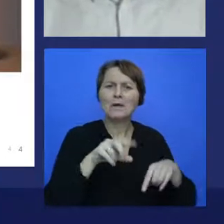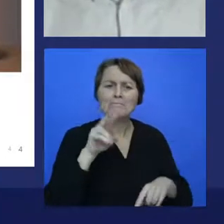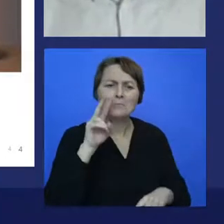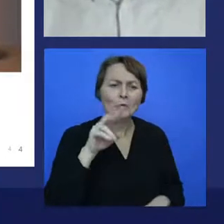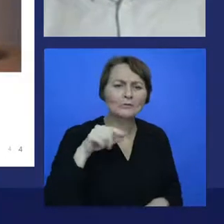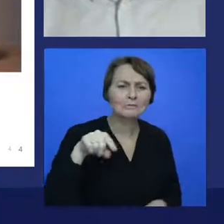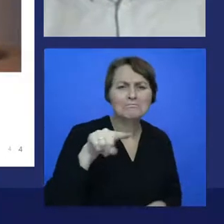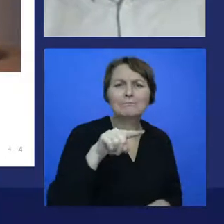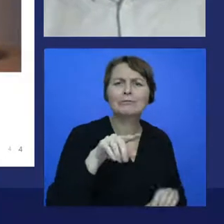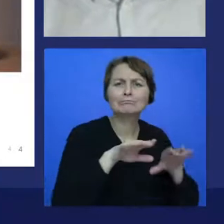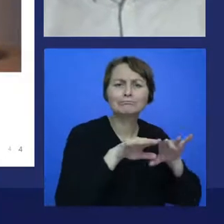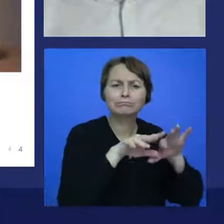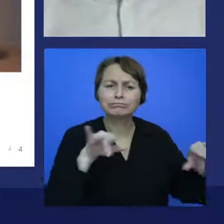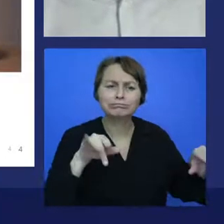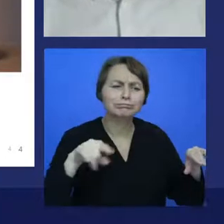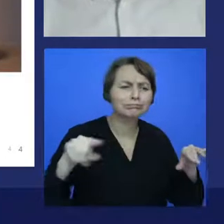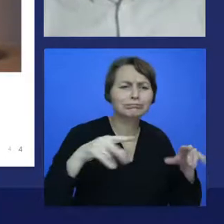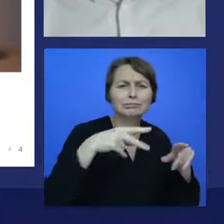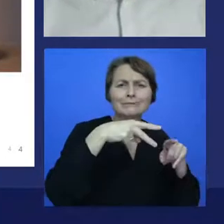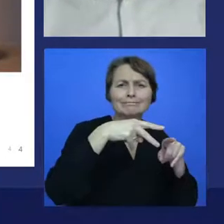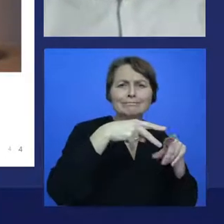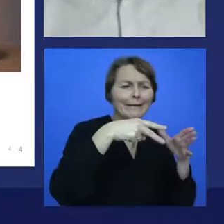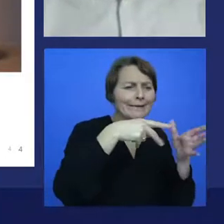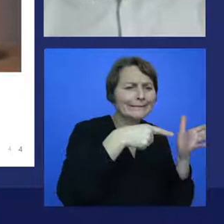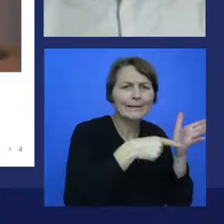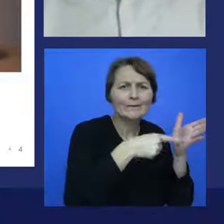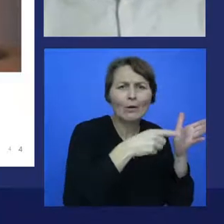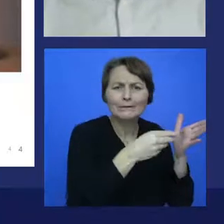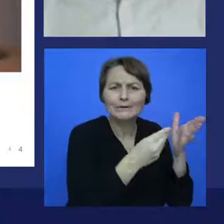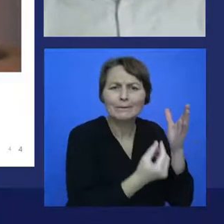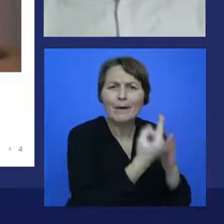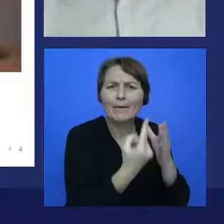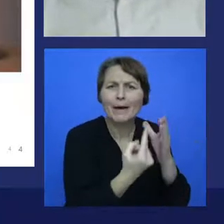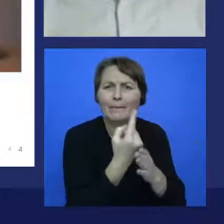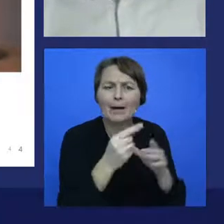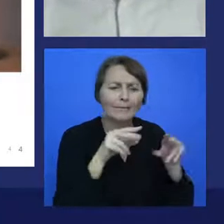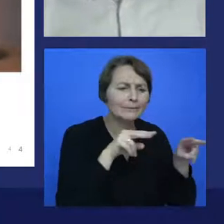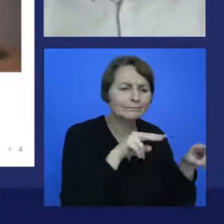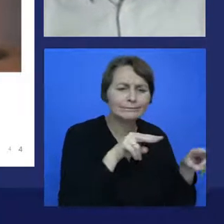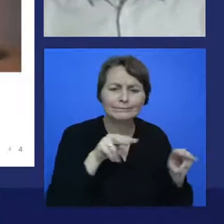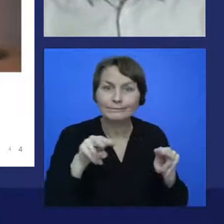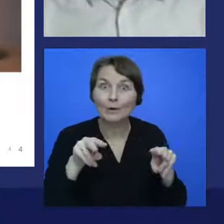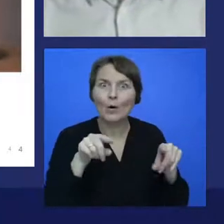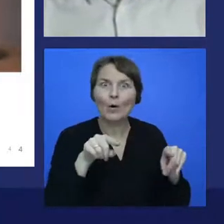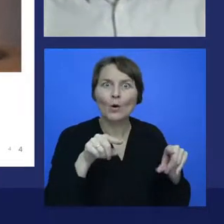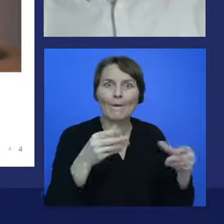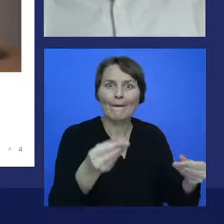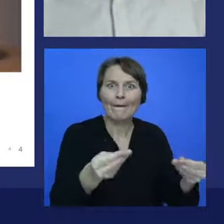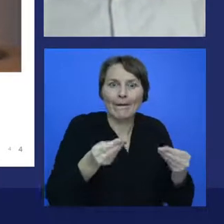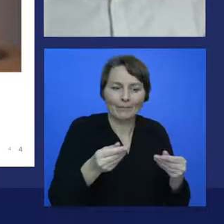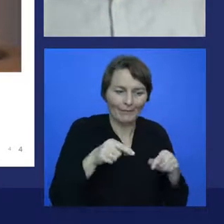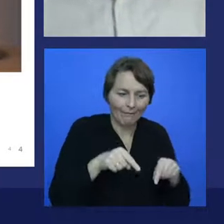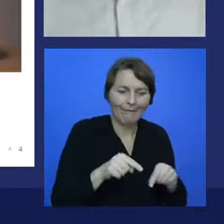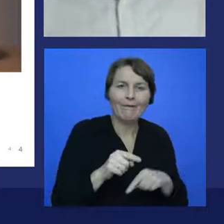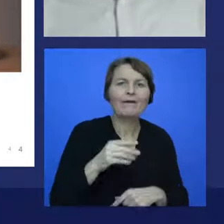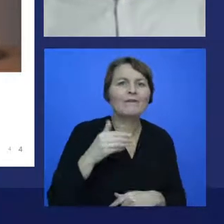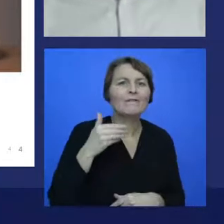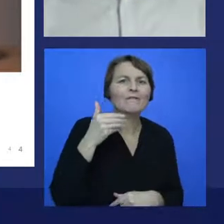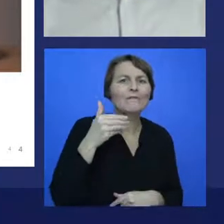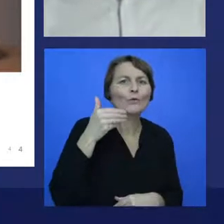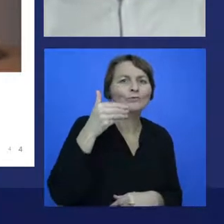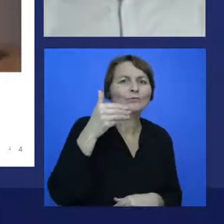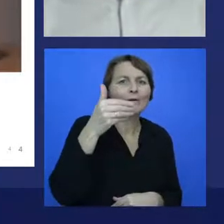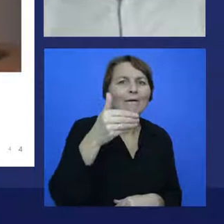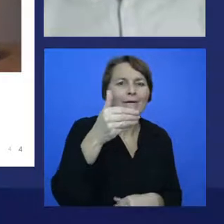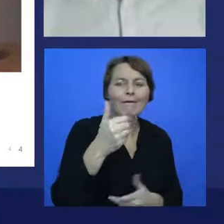broad range of technologies that we think are sort of coming up and are of interest and importance to our clients in the near future. So we look at everything